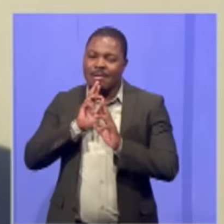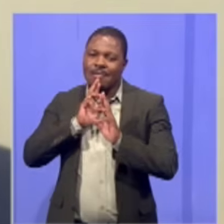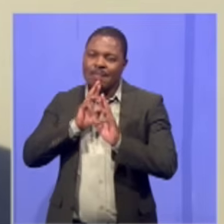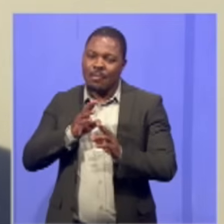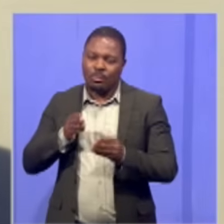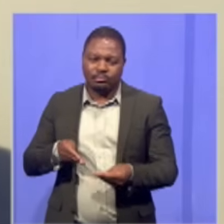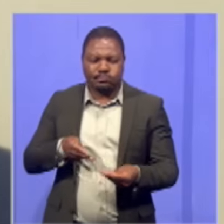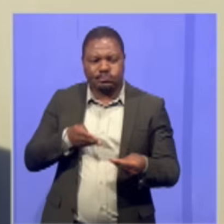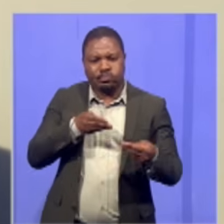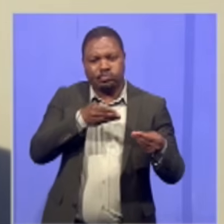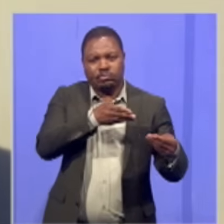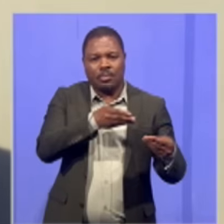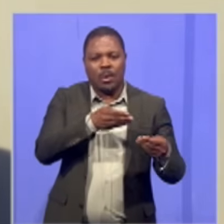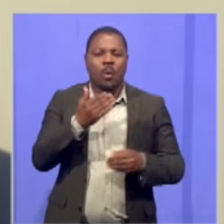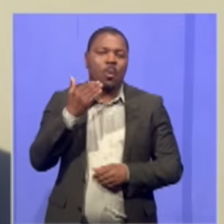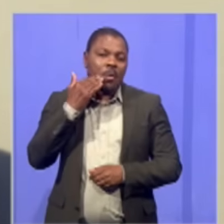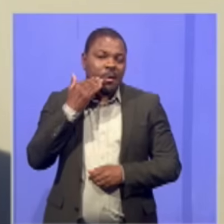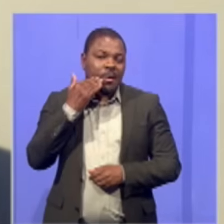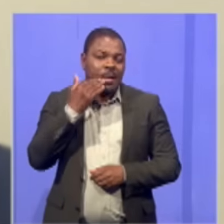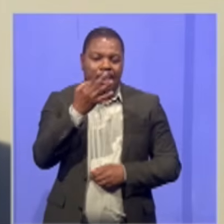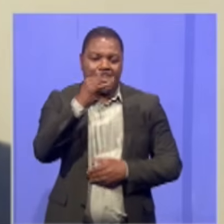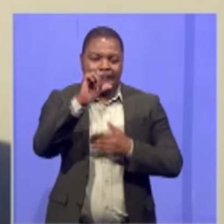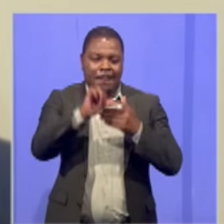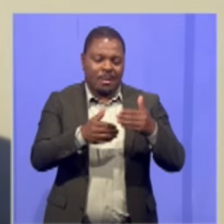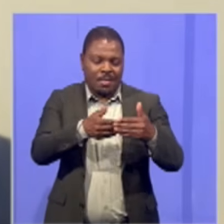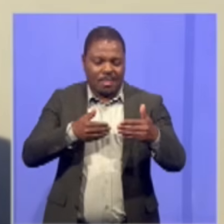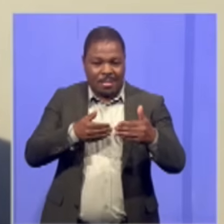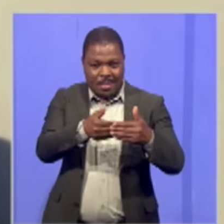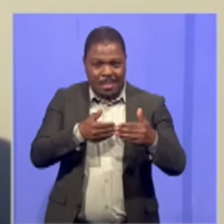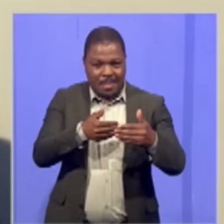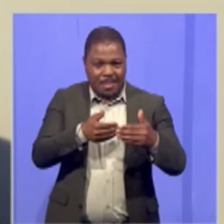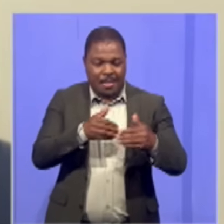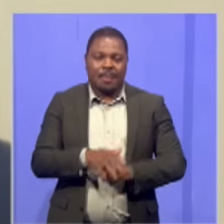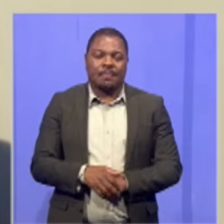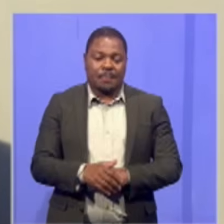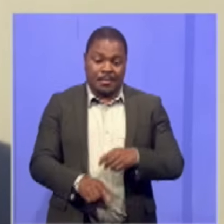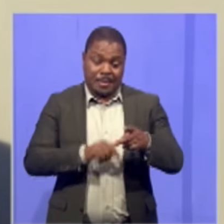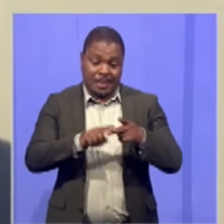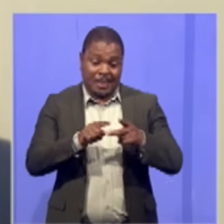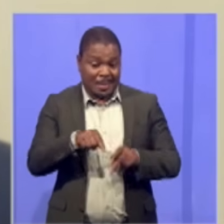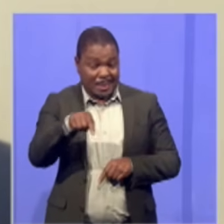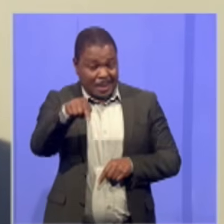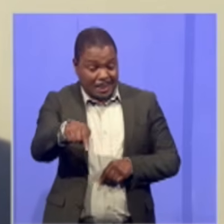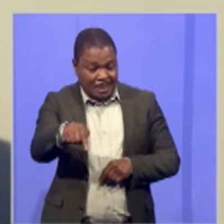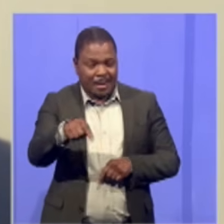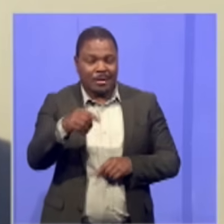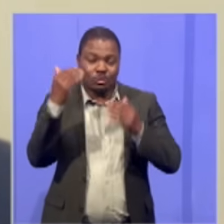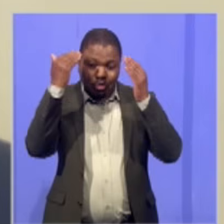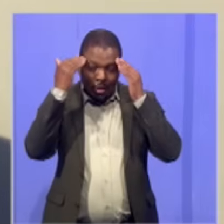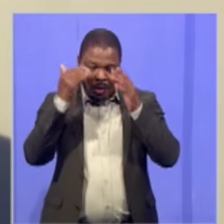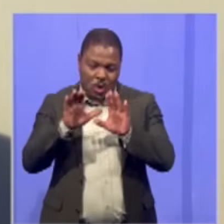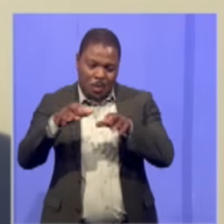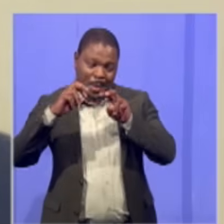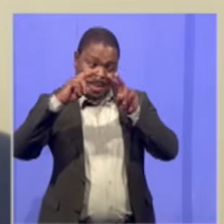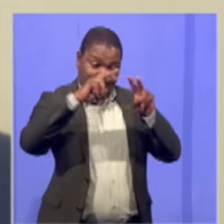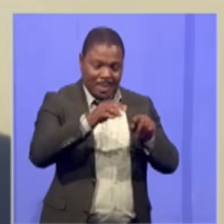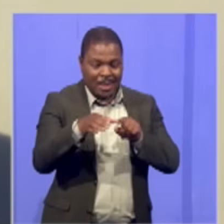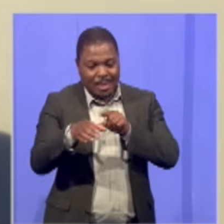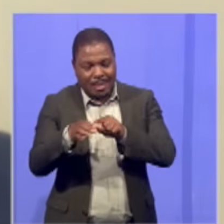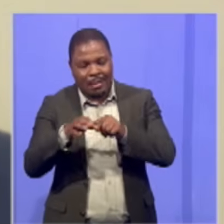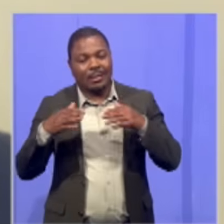yona pele dikgwedi tse tharo di fela, mme commission ya diphuputso yona e